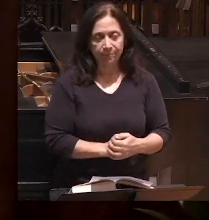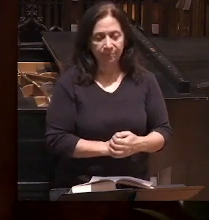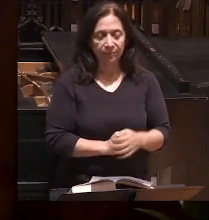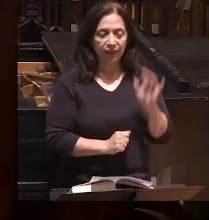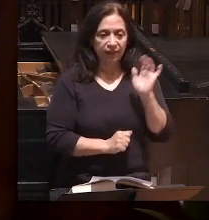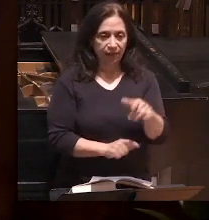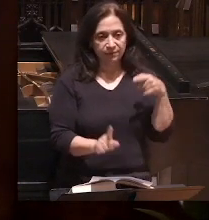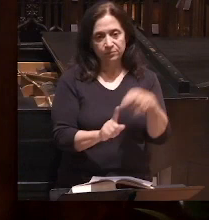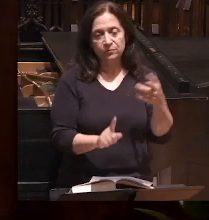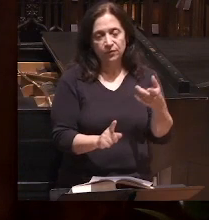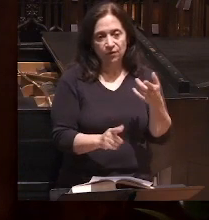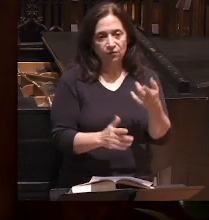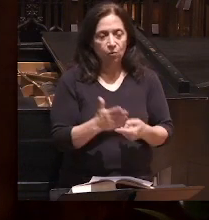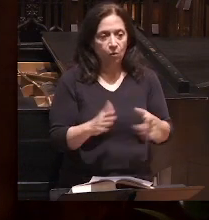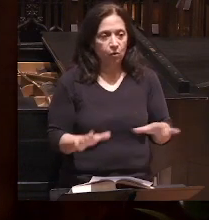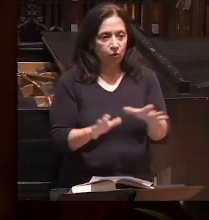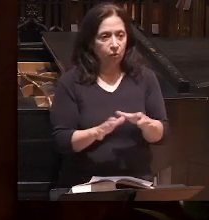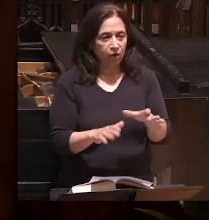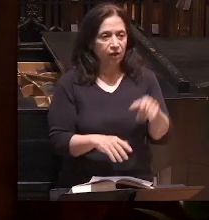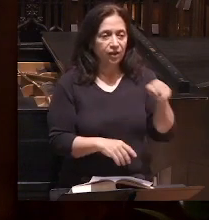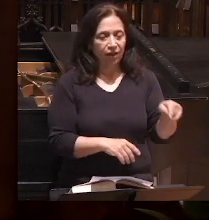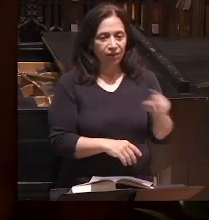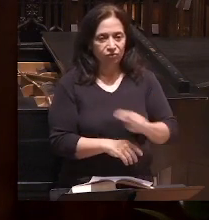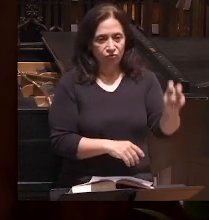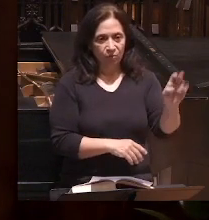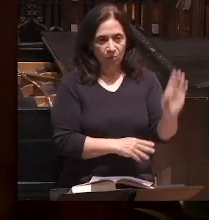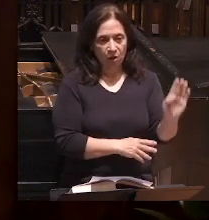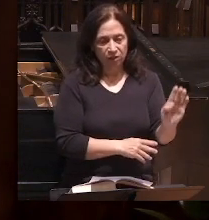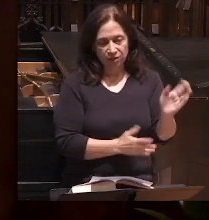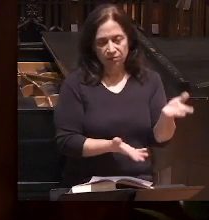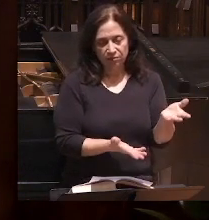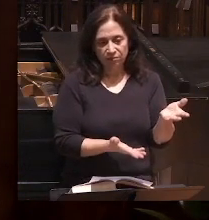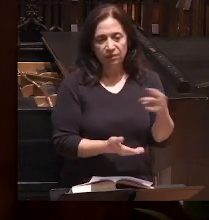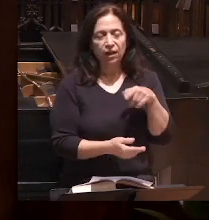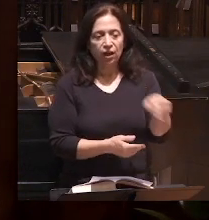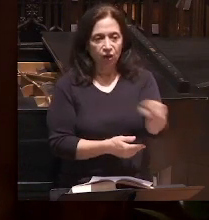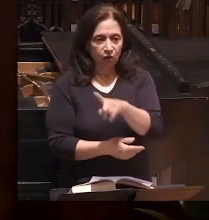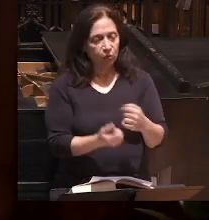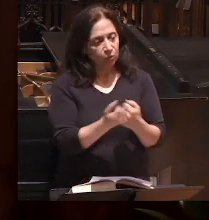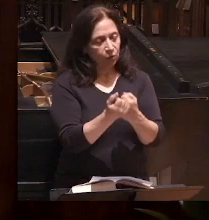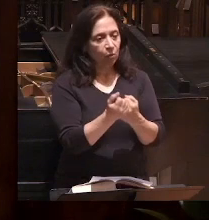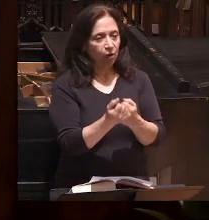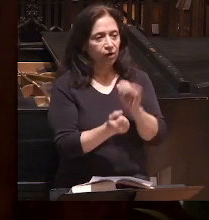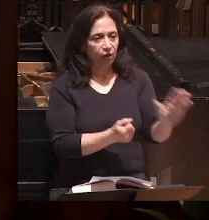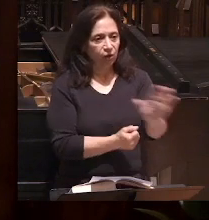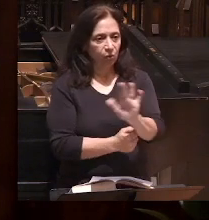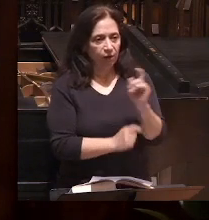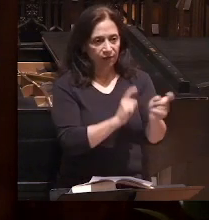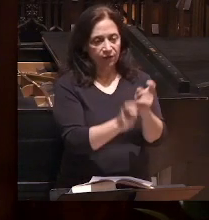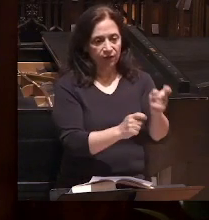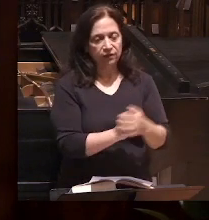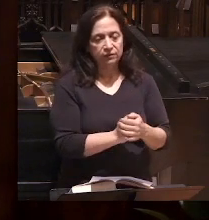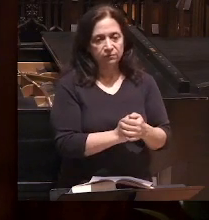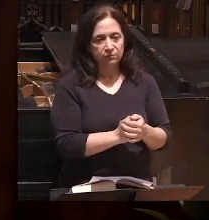That's what we're doing on this trip to Boston. And that's what you do in your giving,